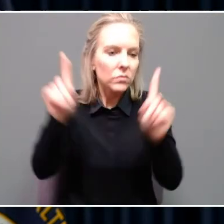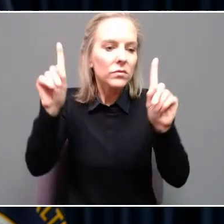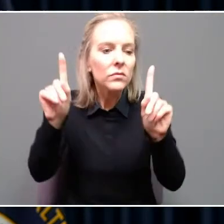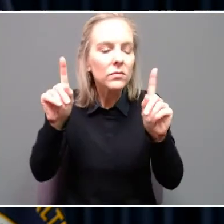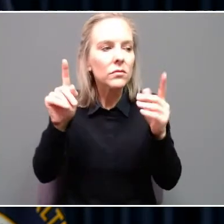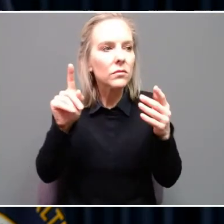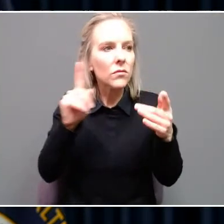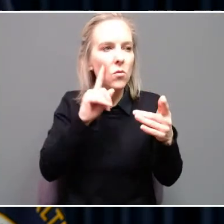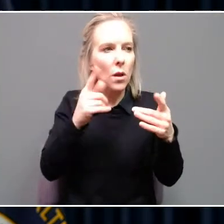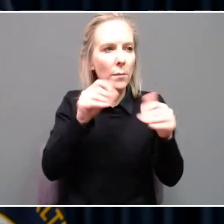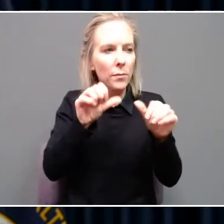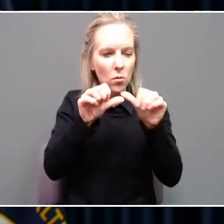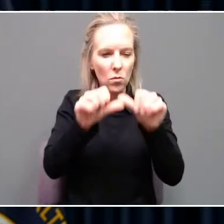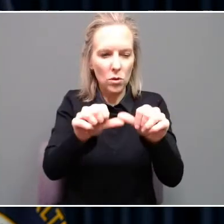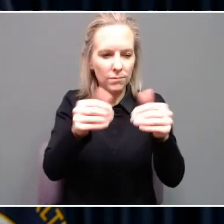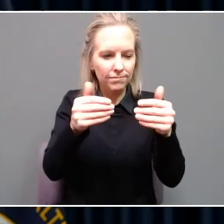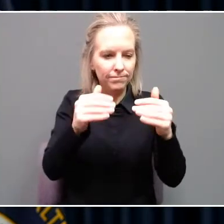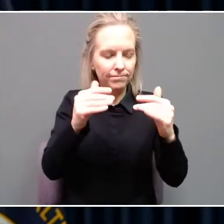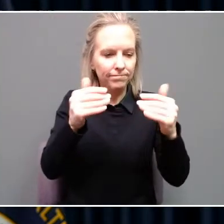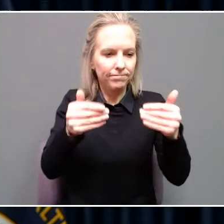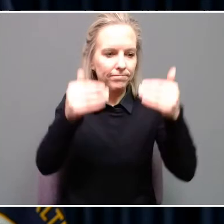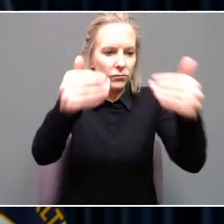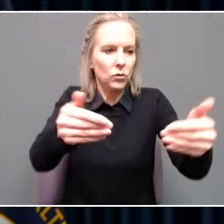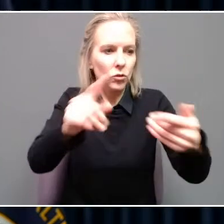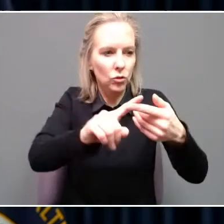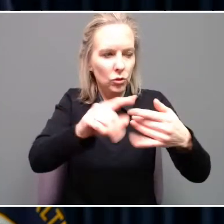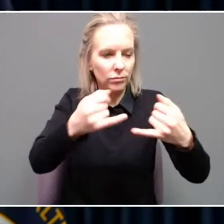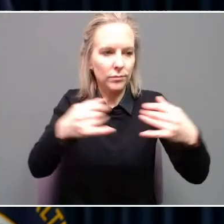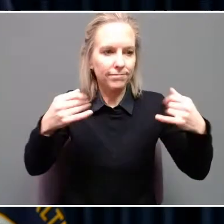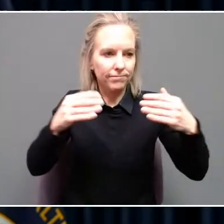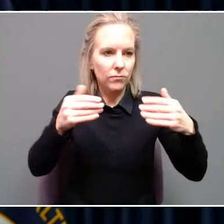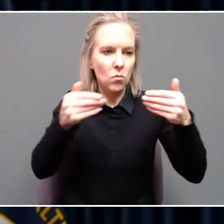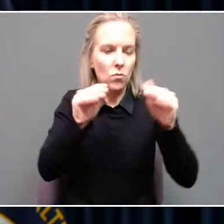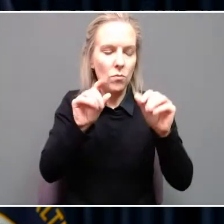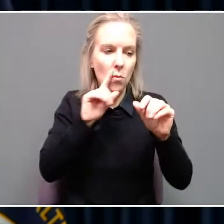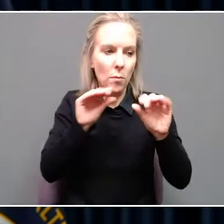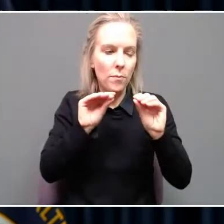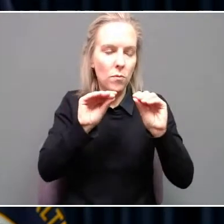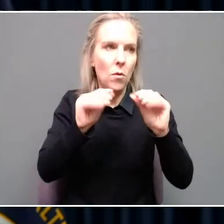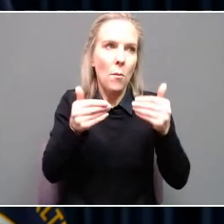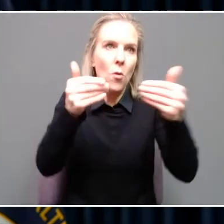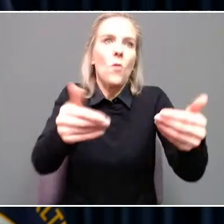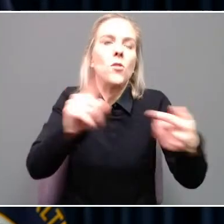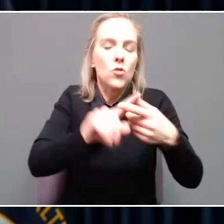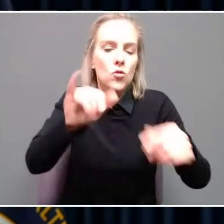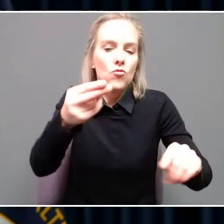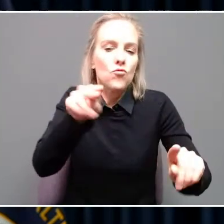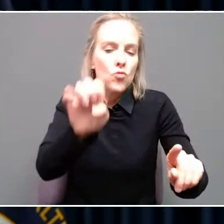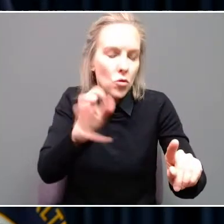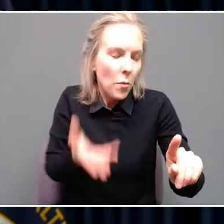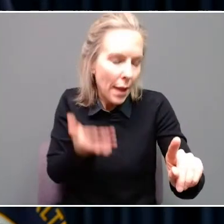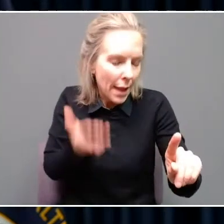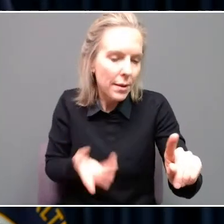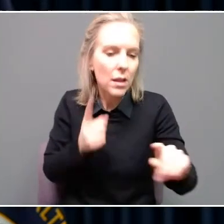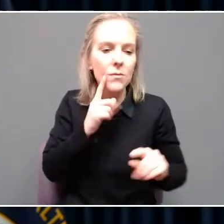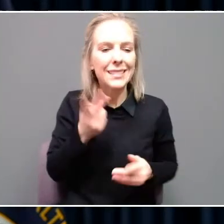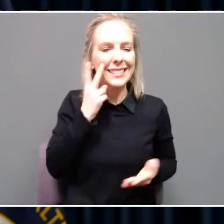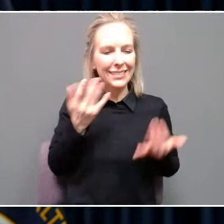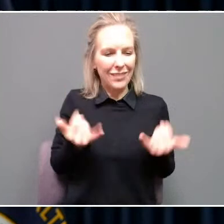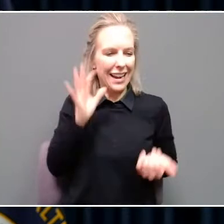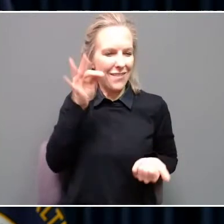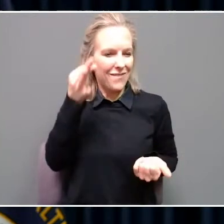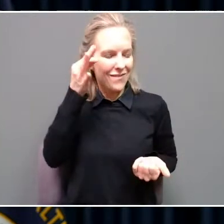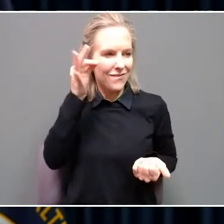June. And so we will continue to push. Now, out of some of our federal delegation, you hear a lot of the right things. Out of